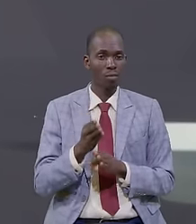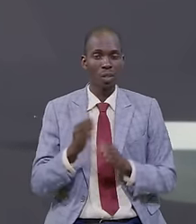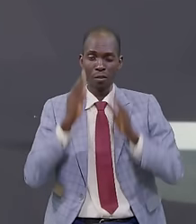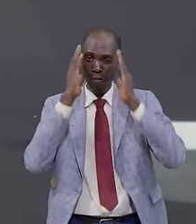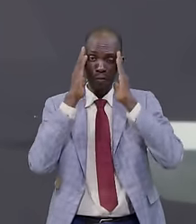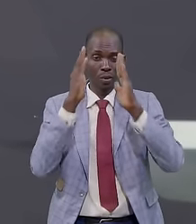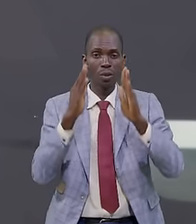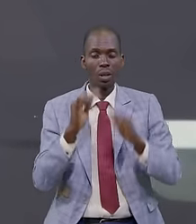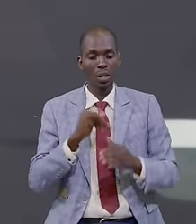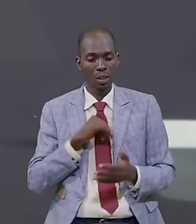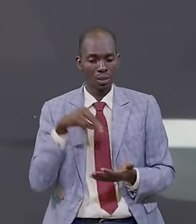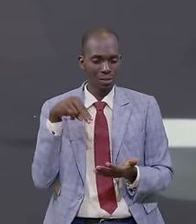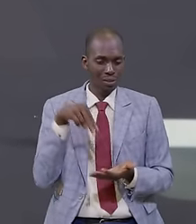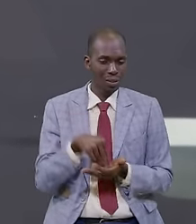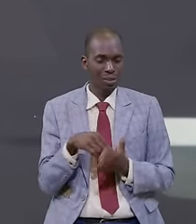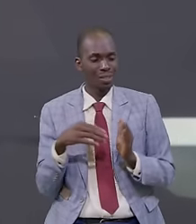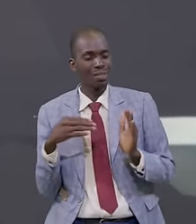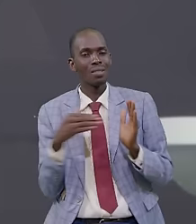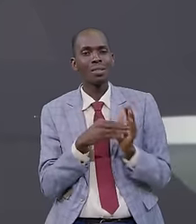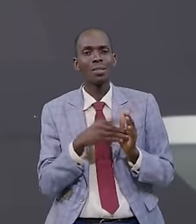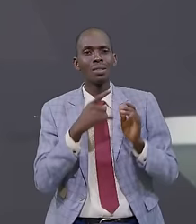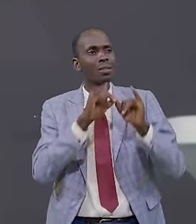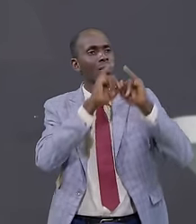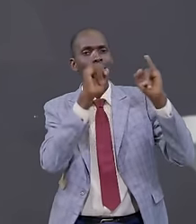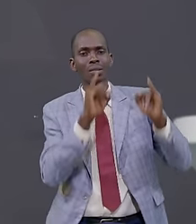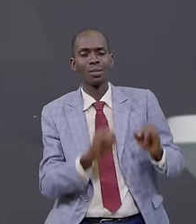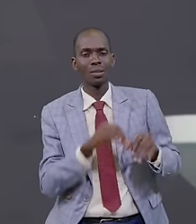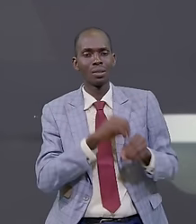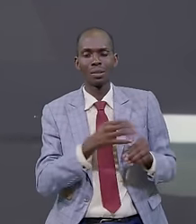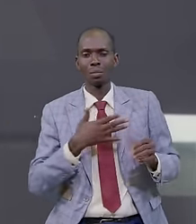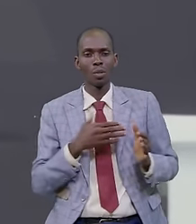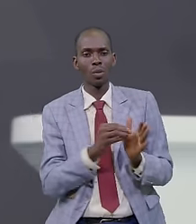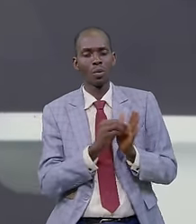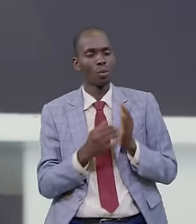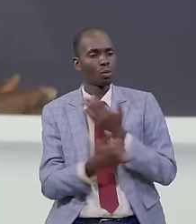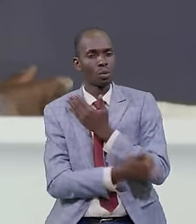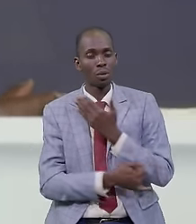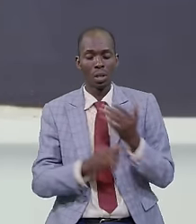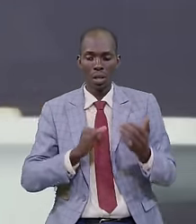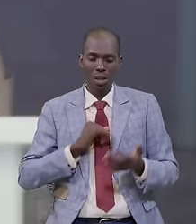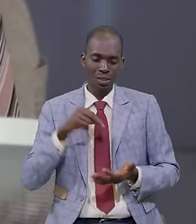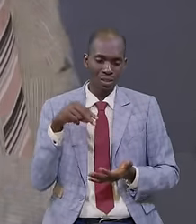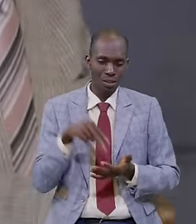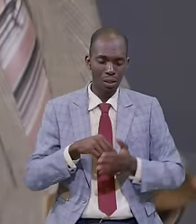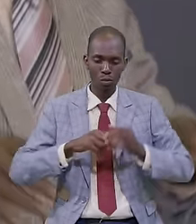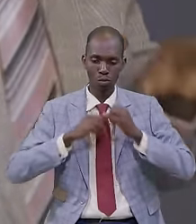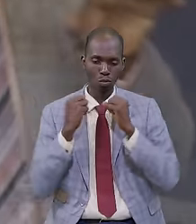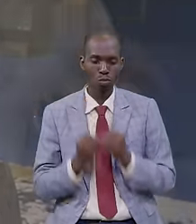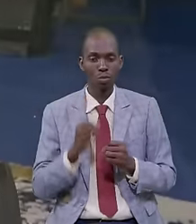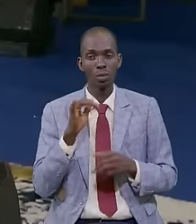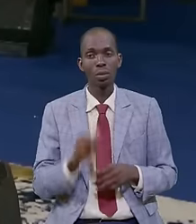the idols of my land. I stand firm. I